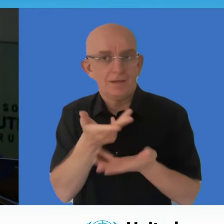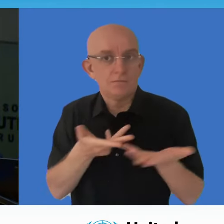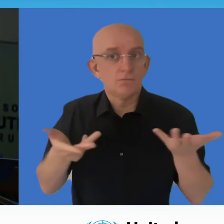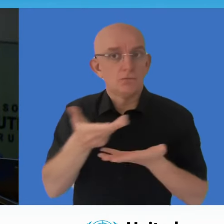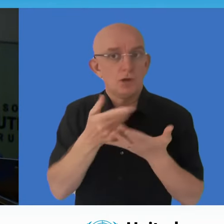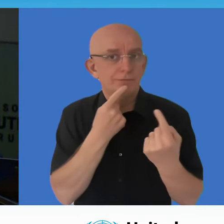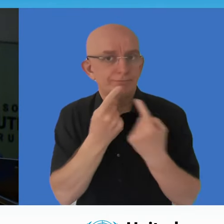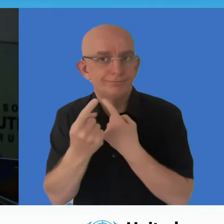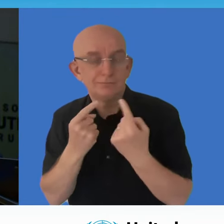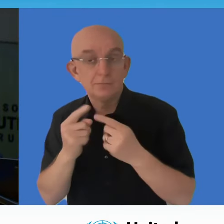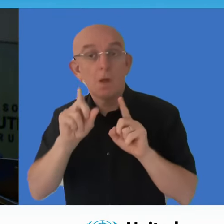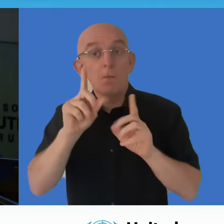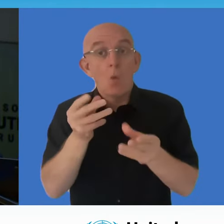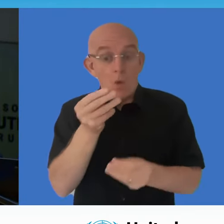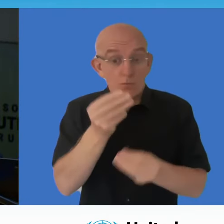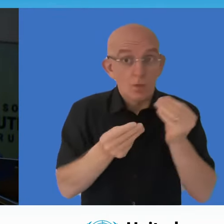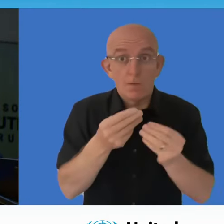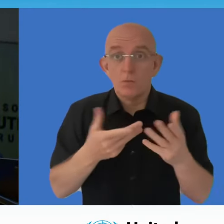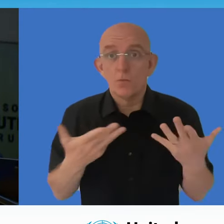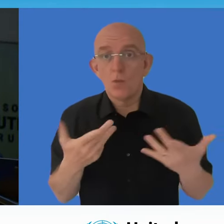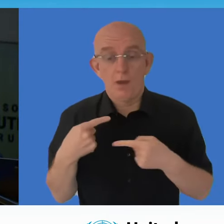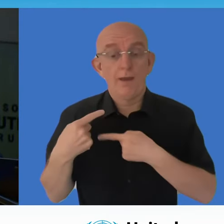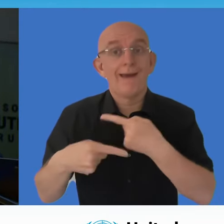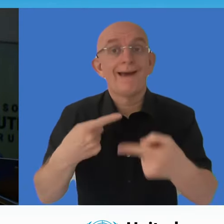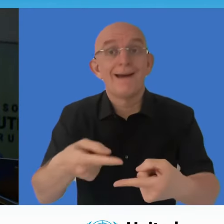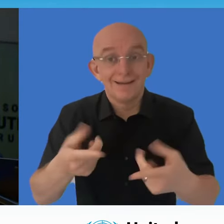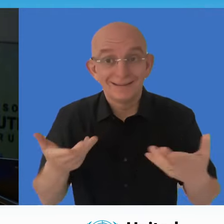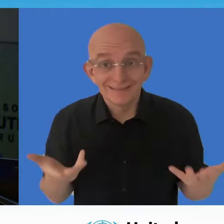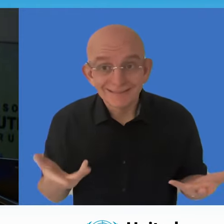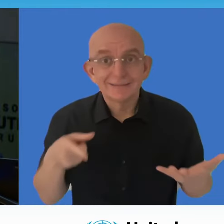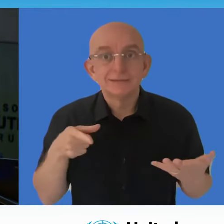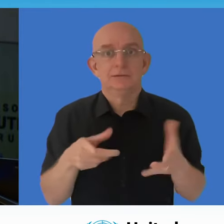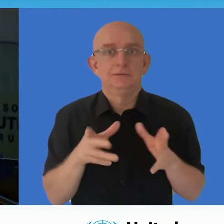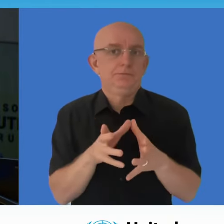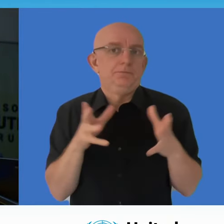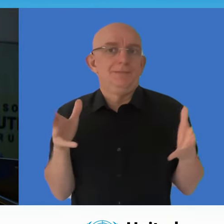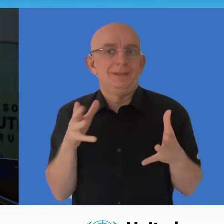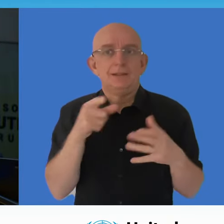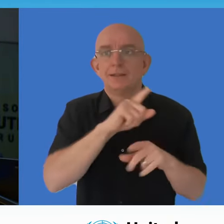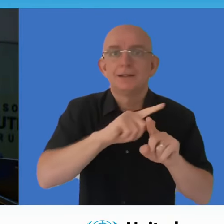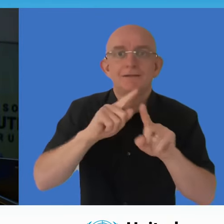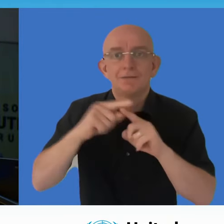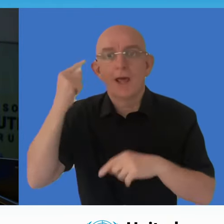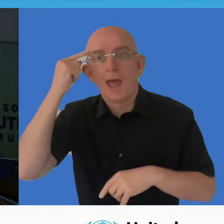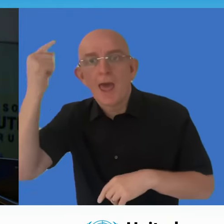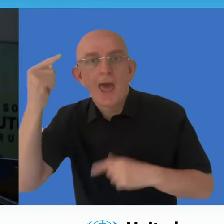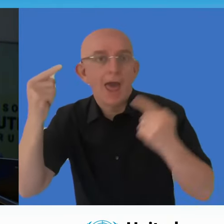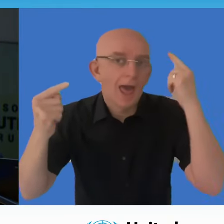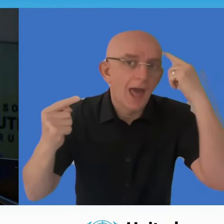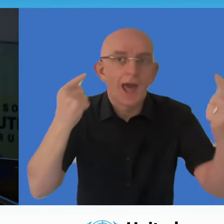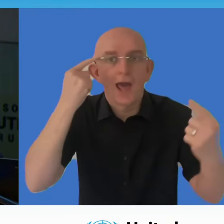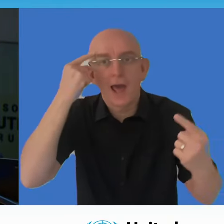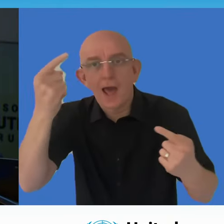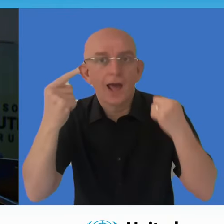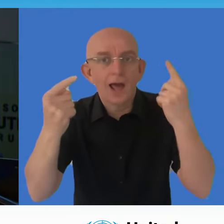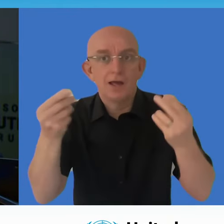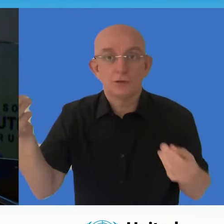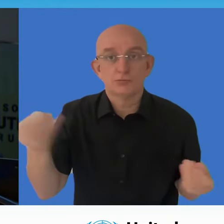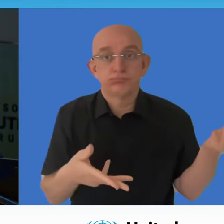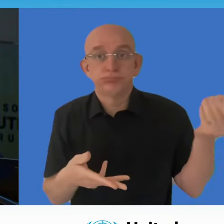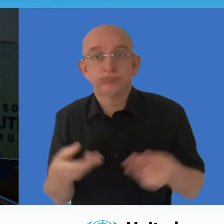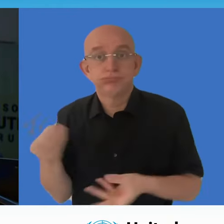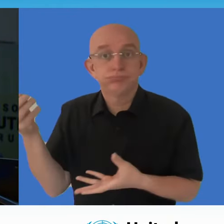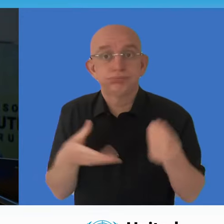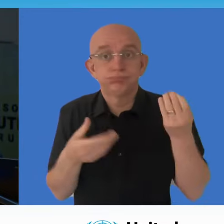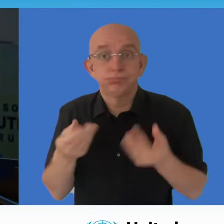afterwards. There is a huge number of ideas coming out of these forums and that move on to high-level discussions, but then how do